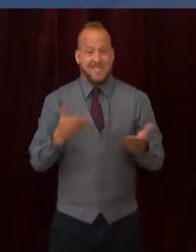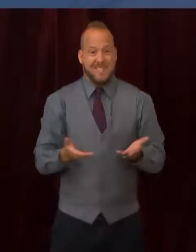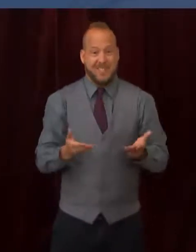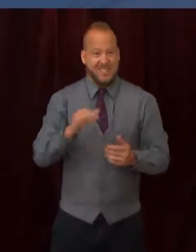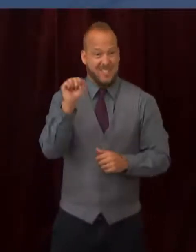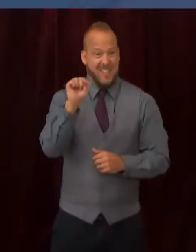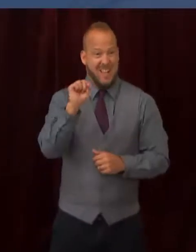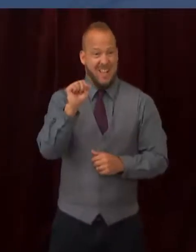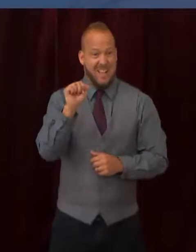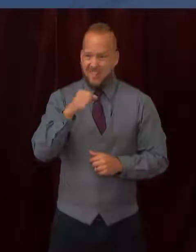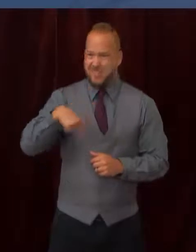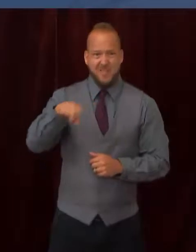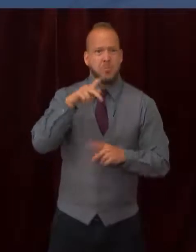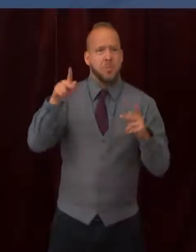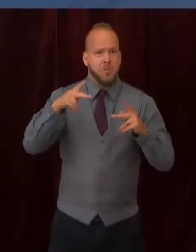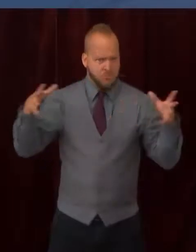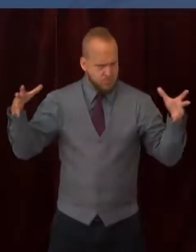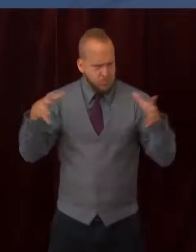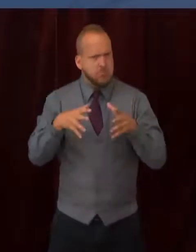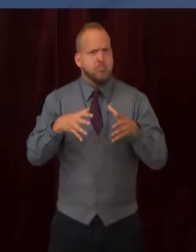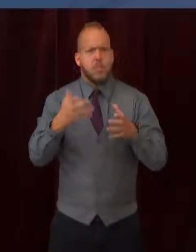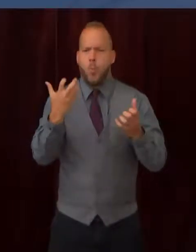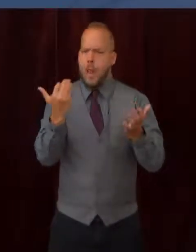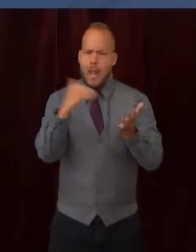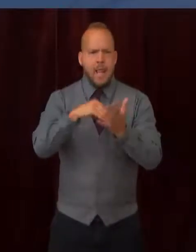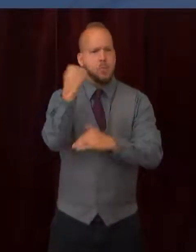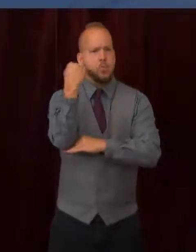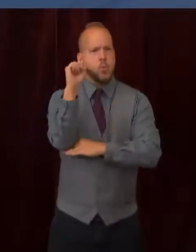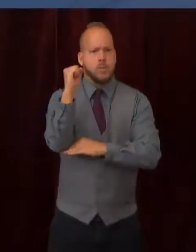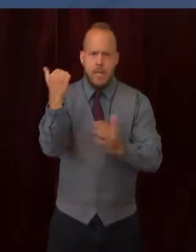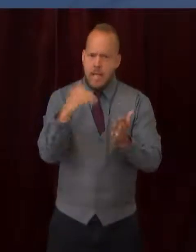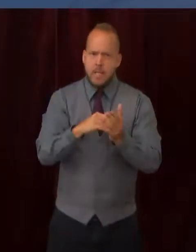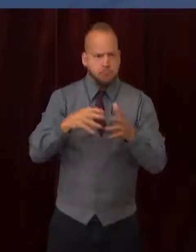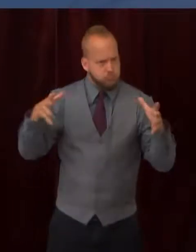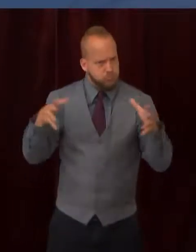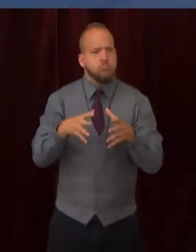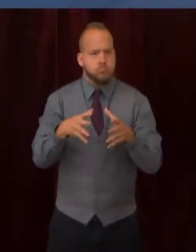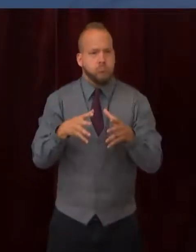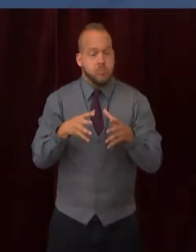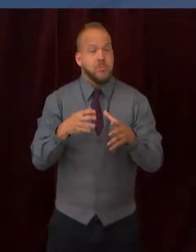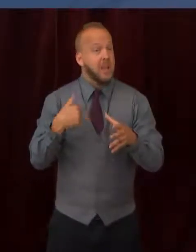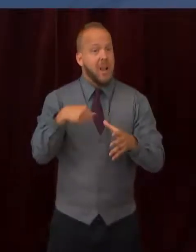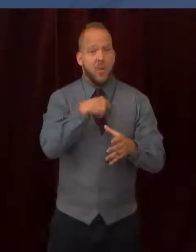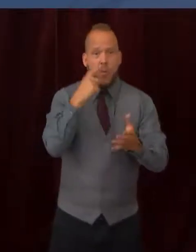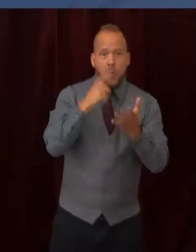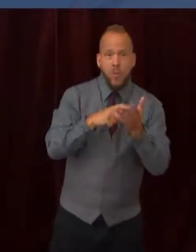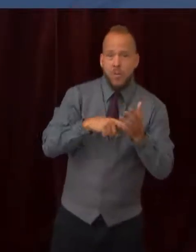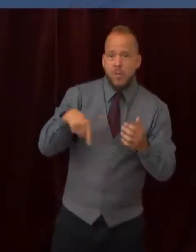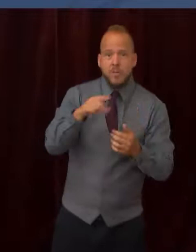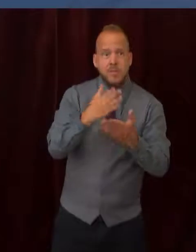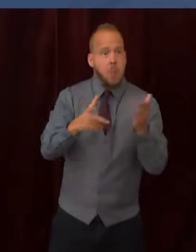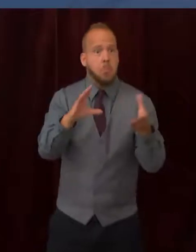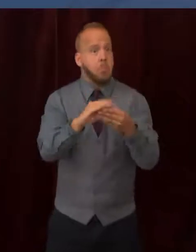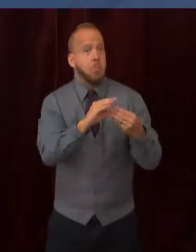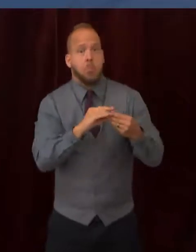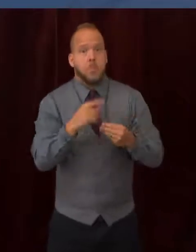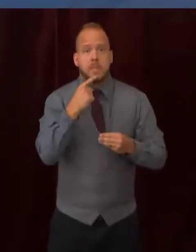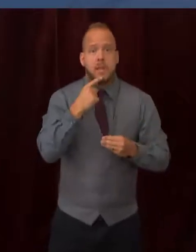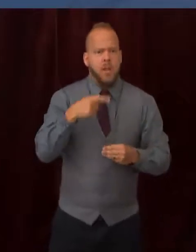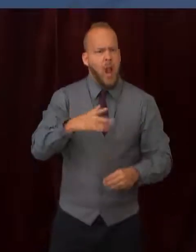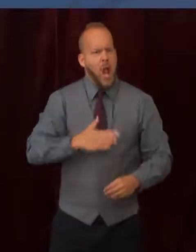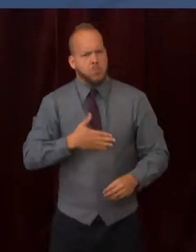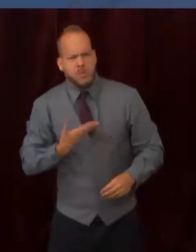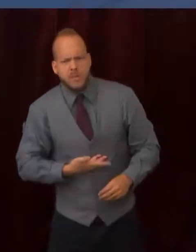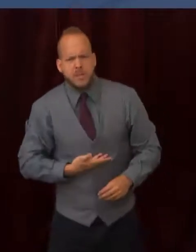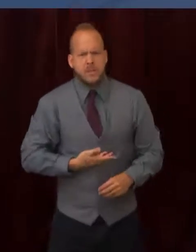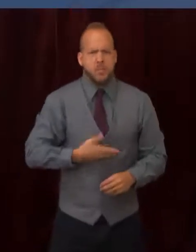some of these people that they were upset that local leaders didn't come out and speak earlier about what happened to George Floyd. So I'm curious about